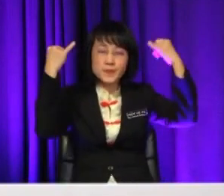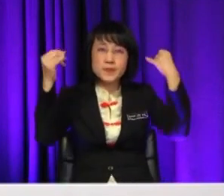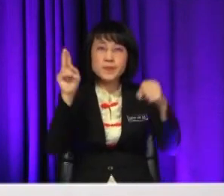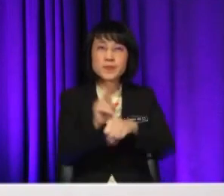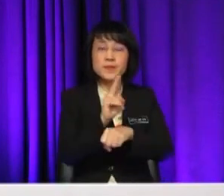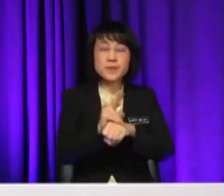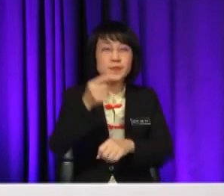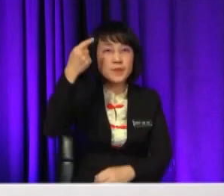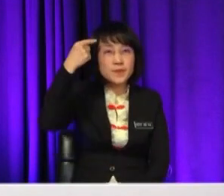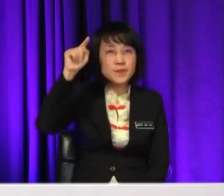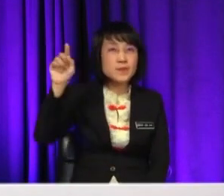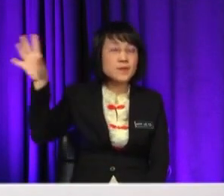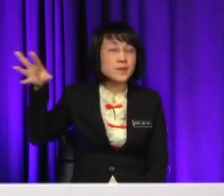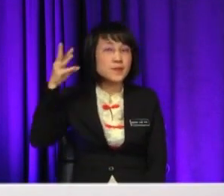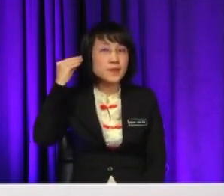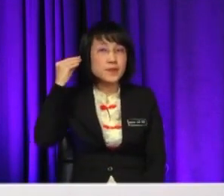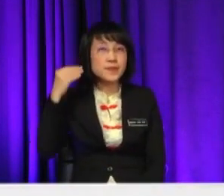for sound?